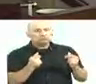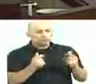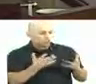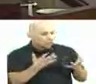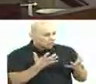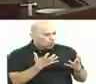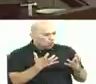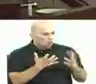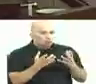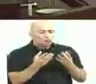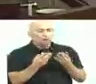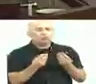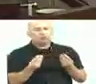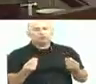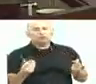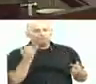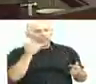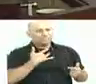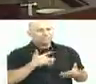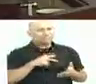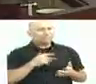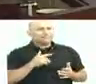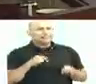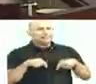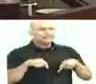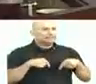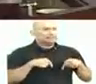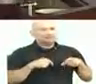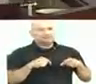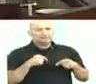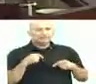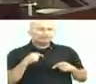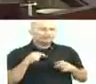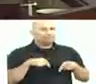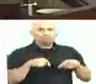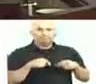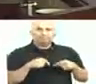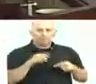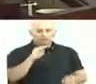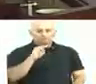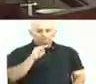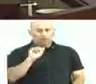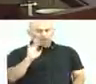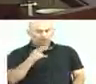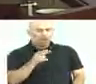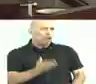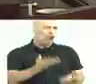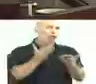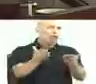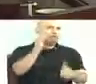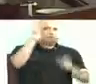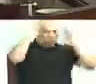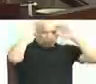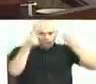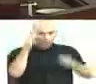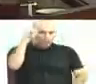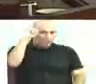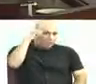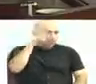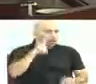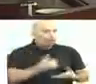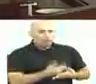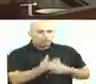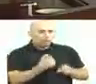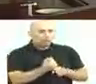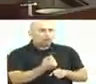it, that uneasiness, that Micah offered rams and calves and all. But you know what we